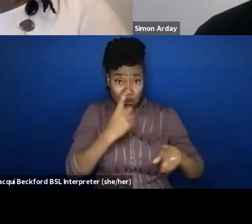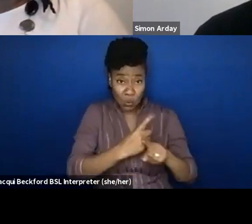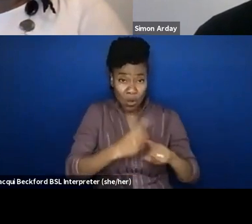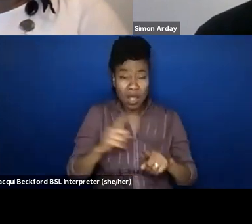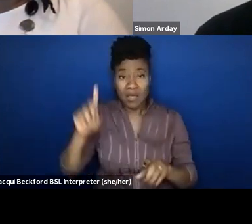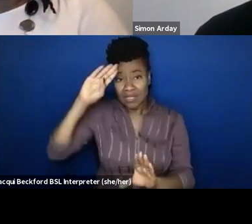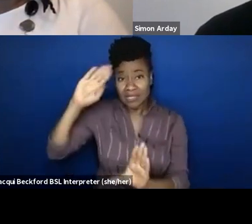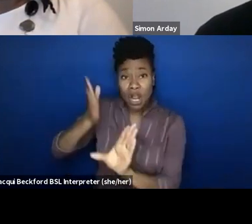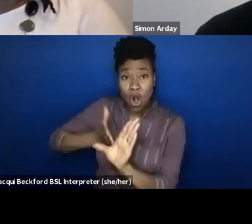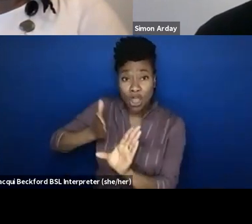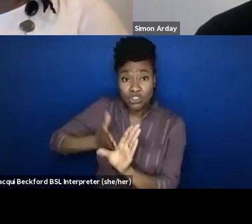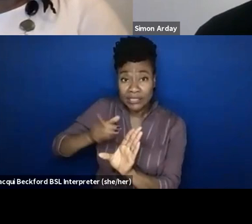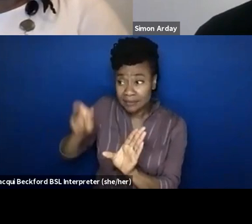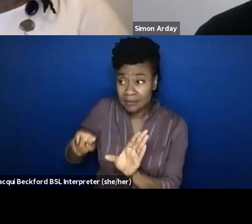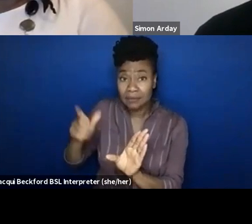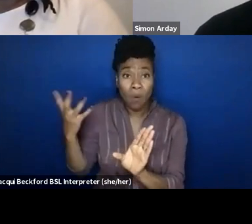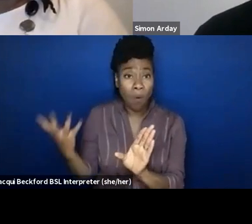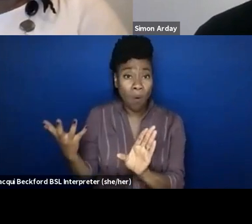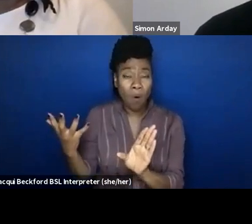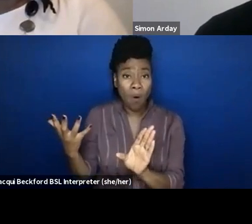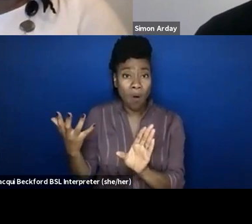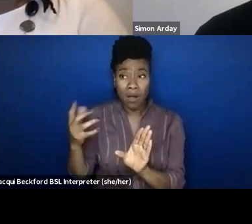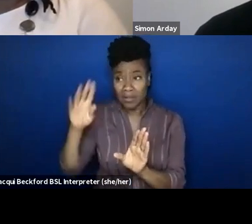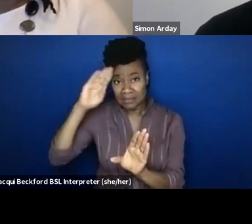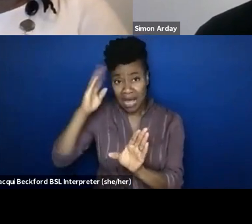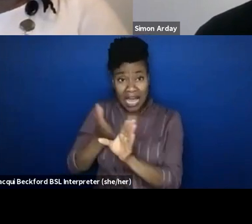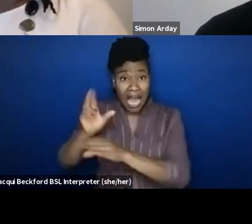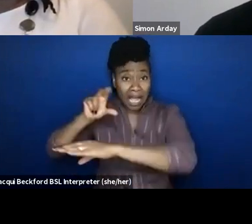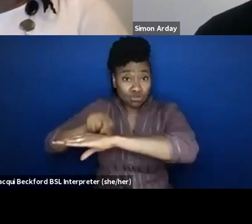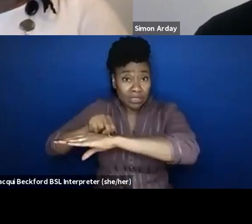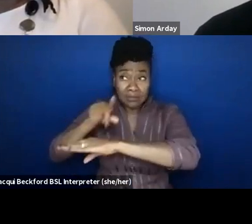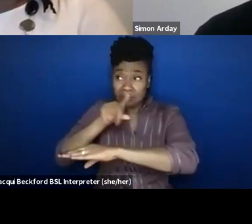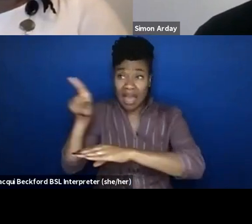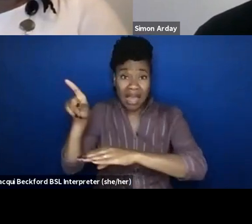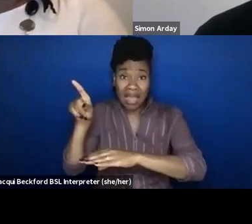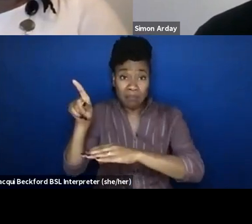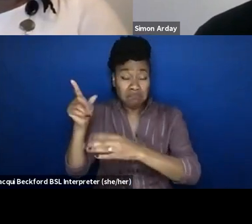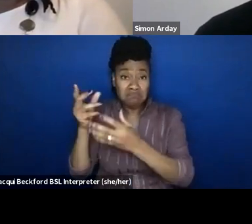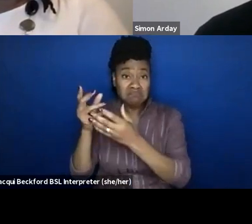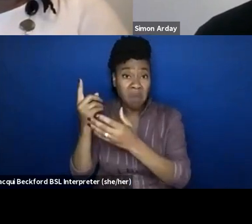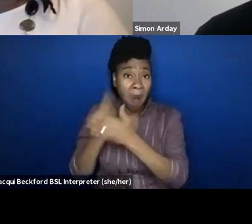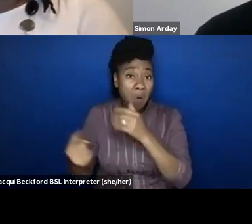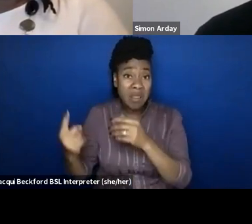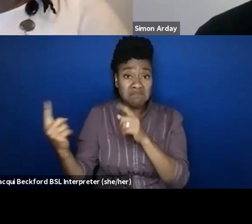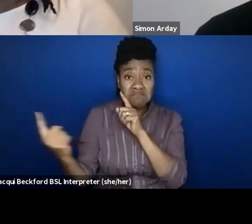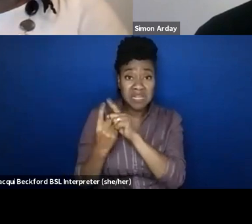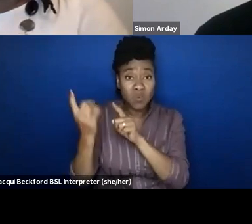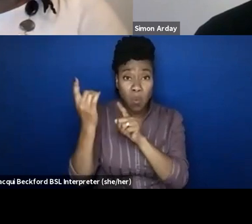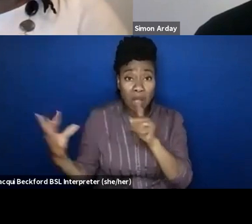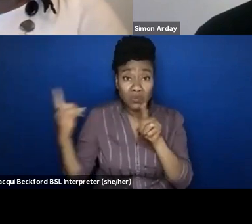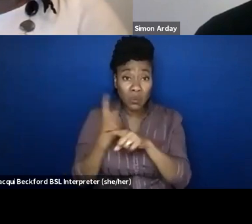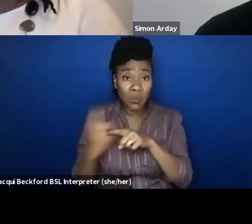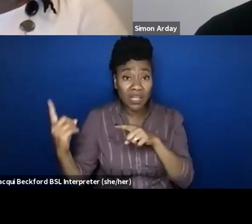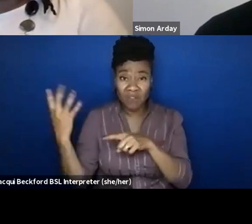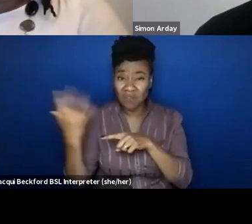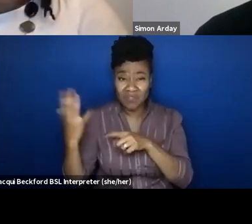or the responsible clinician, you only see them maybe bi-weekly for 15 minutes. They don't really